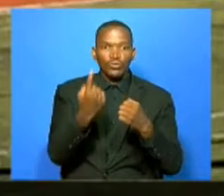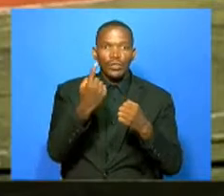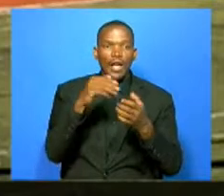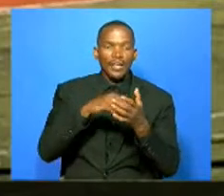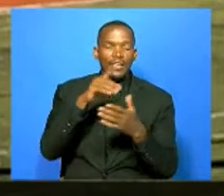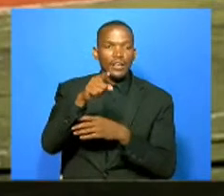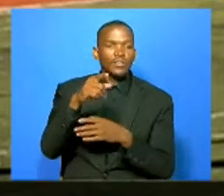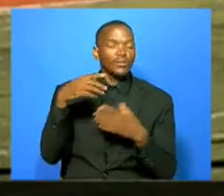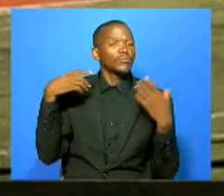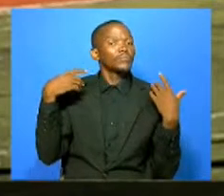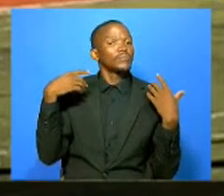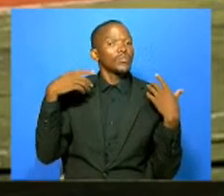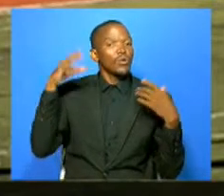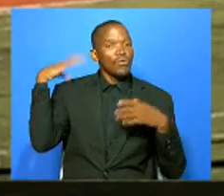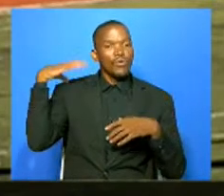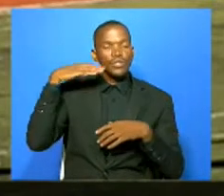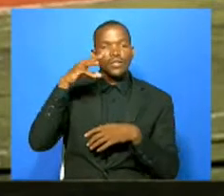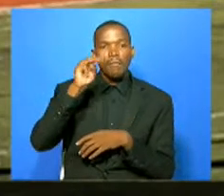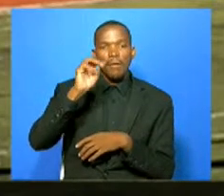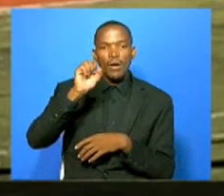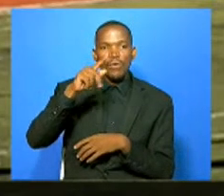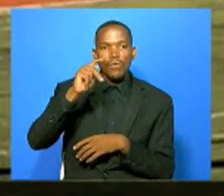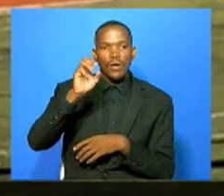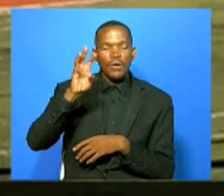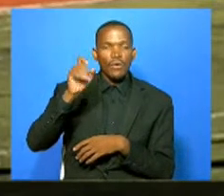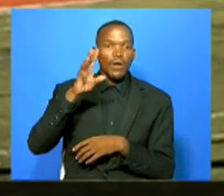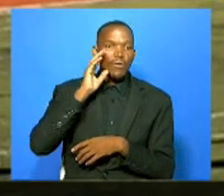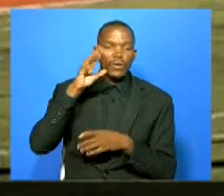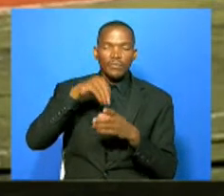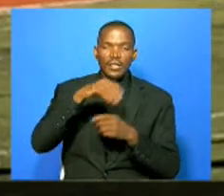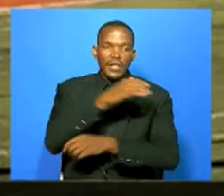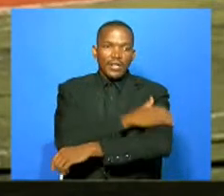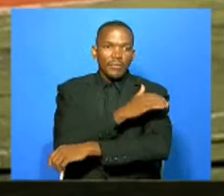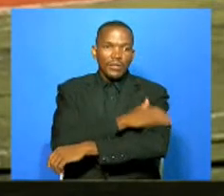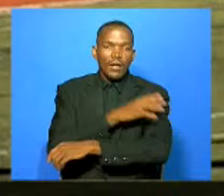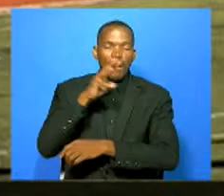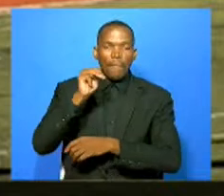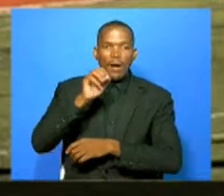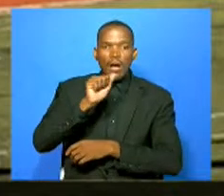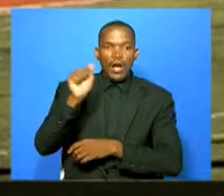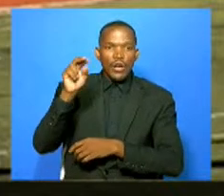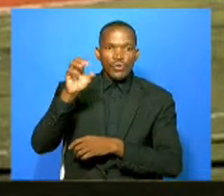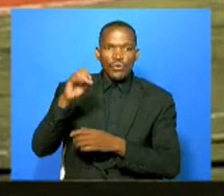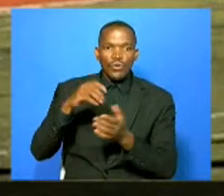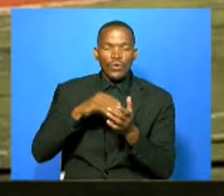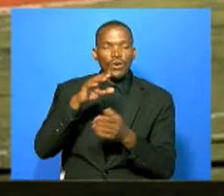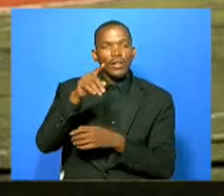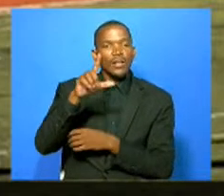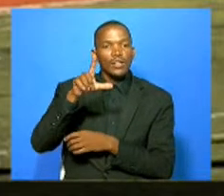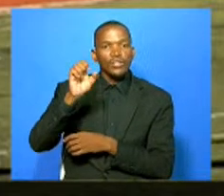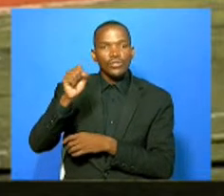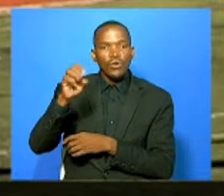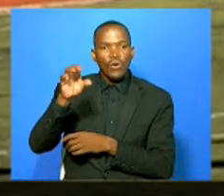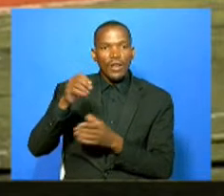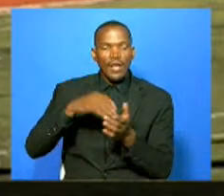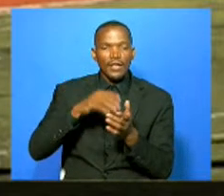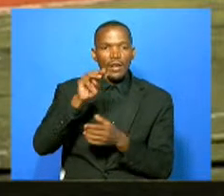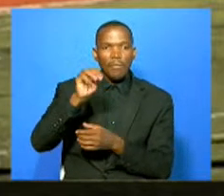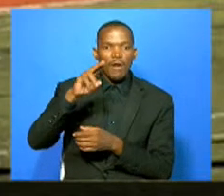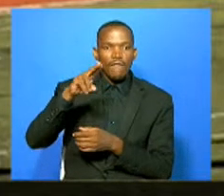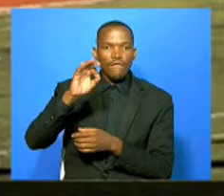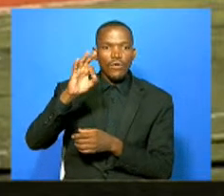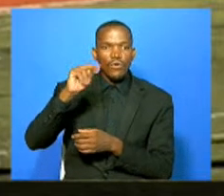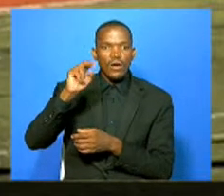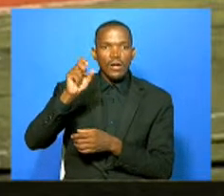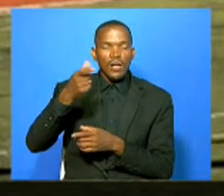Mokatisi Filimon Magwenge o tla ba lebile mo maitemogelong a ga Captain Mano Ditshupo, Jackson Lesole le Leroy Mafunga go